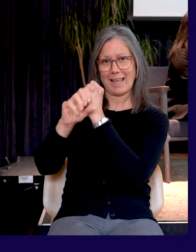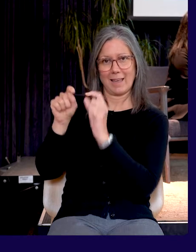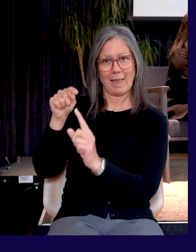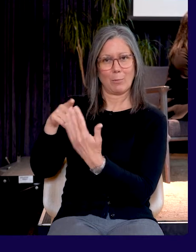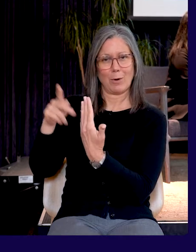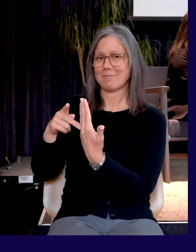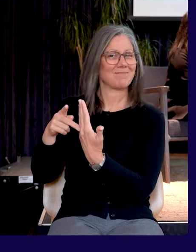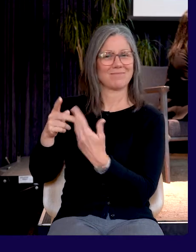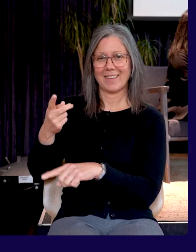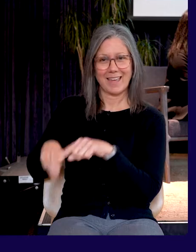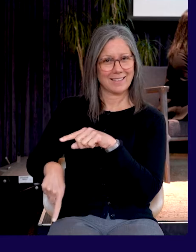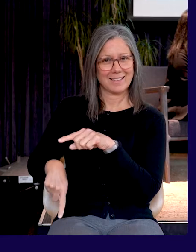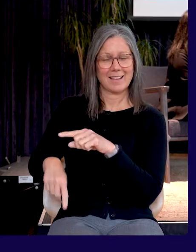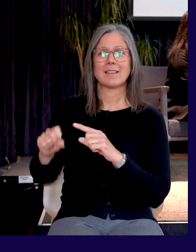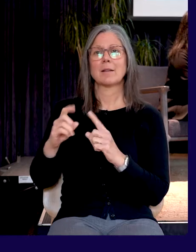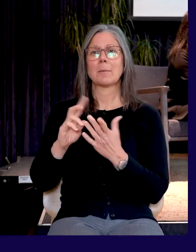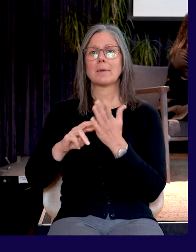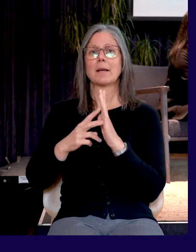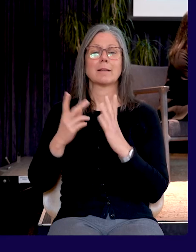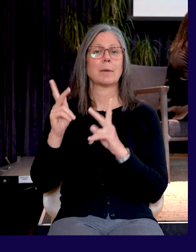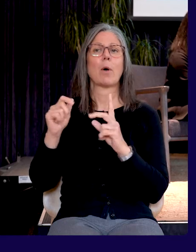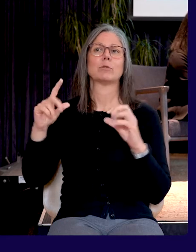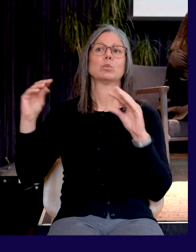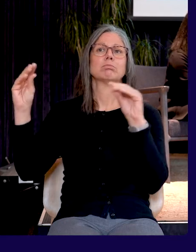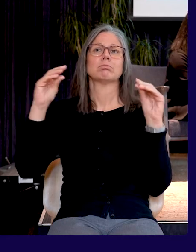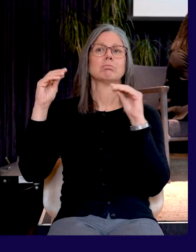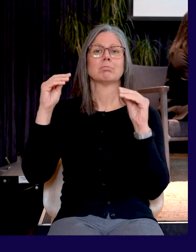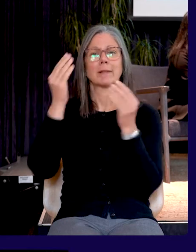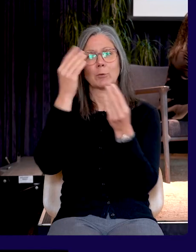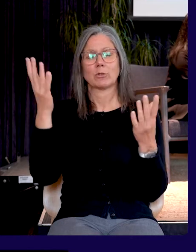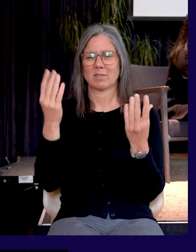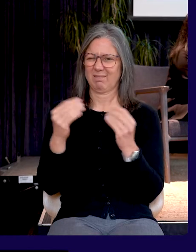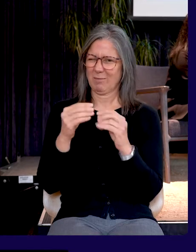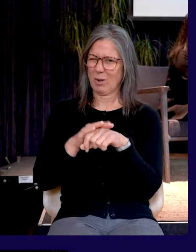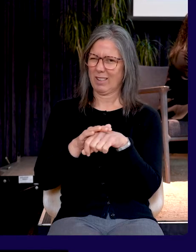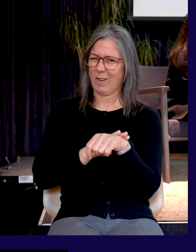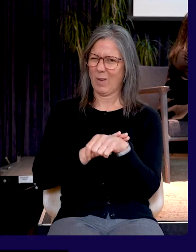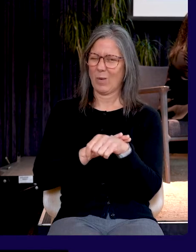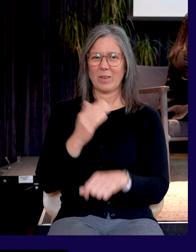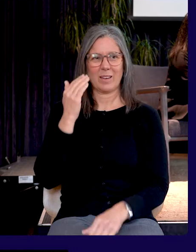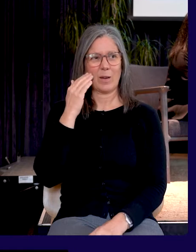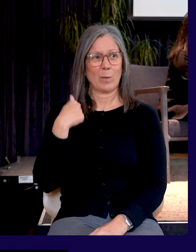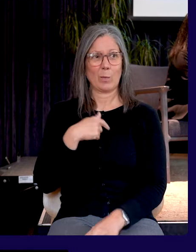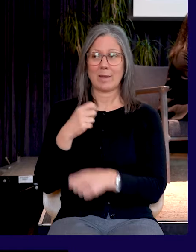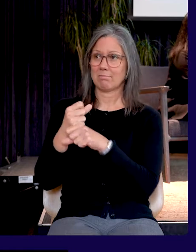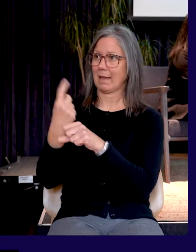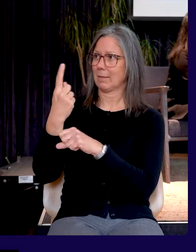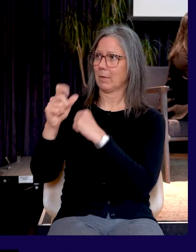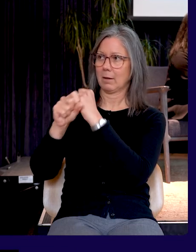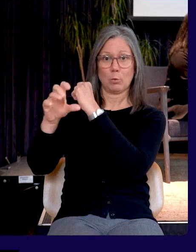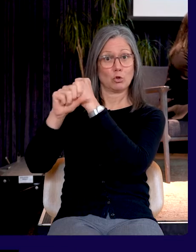programs. And so it's word of mouth. So that's a lot slower than, hey, let me make this thing and put it on a